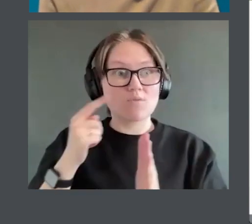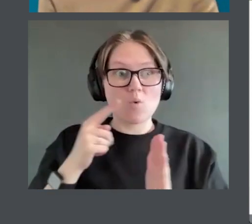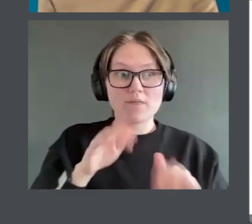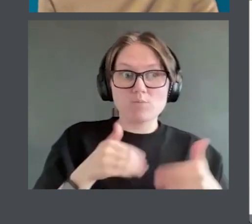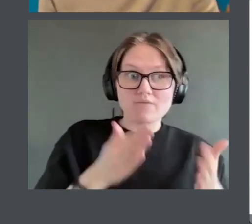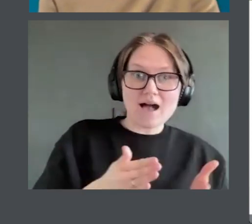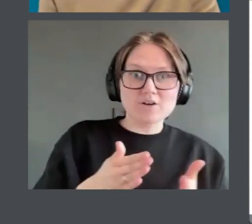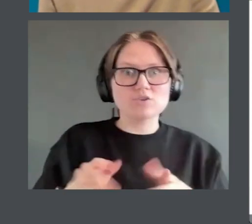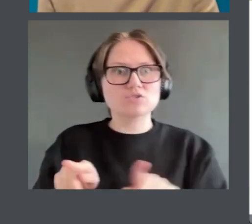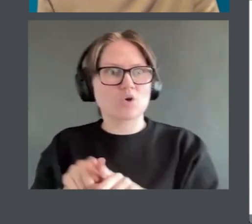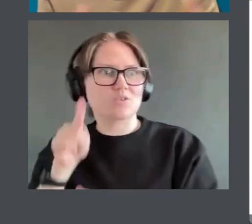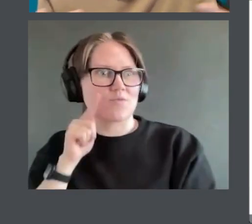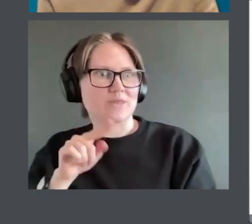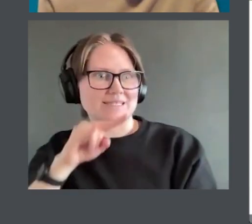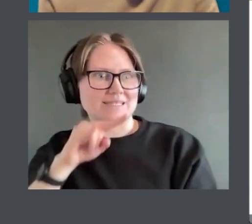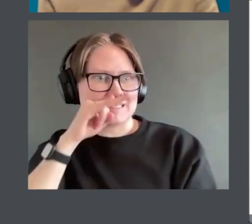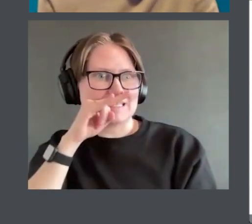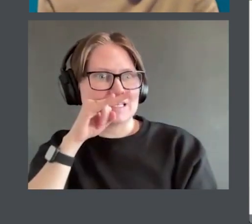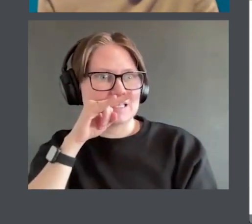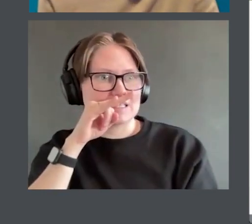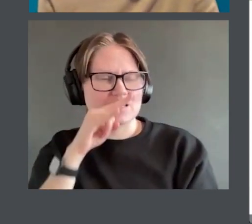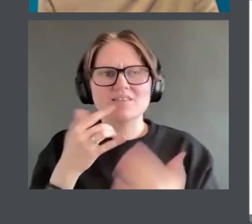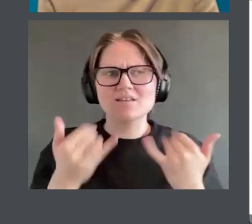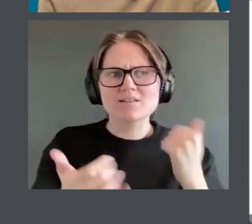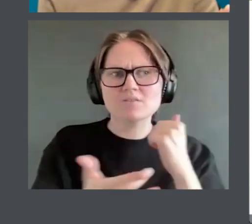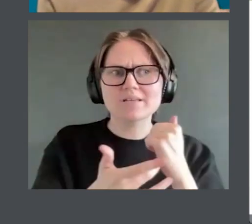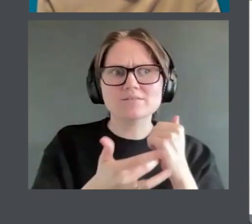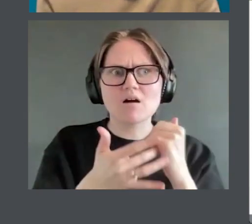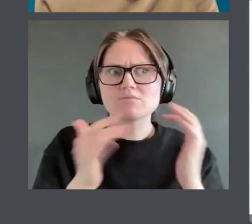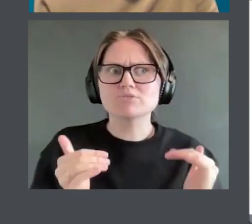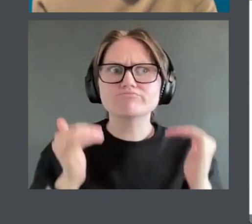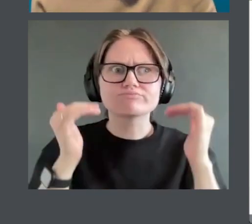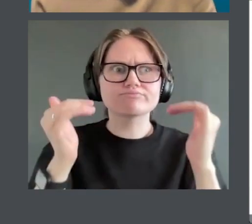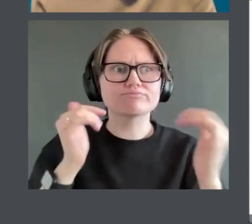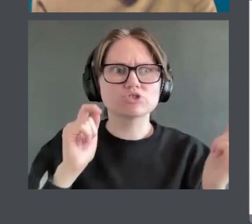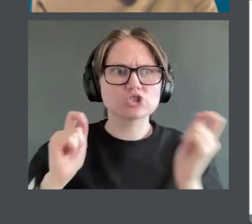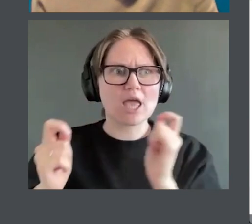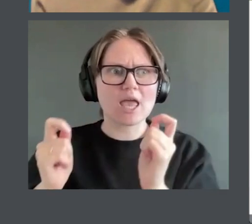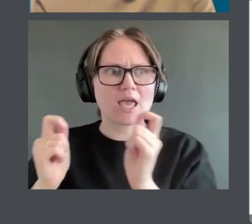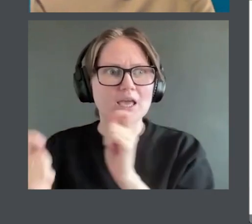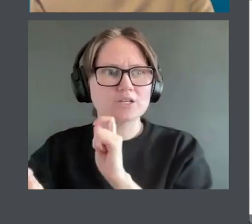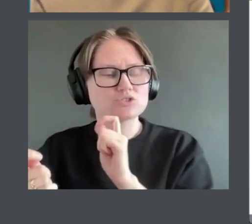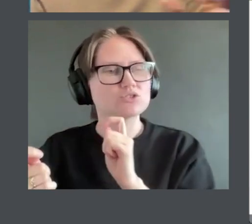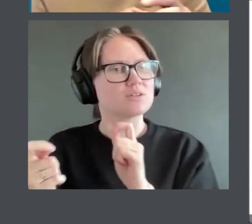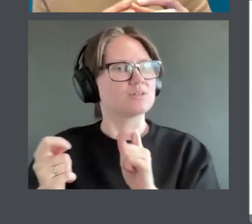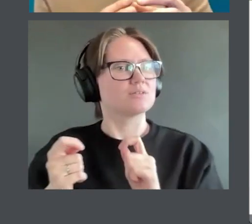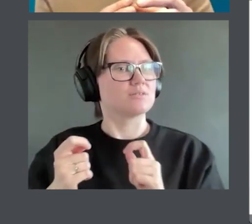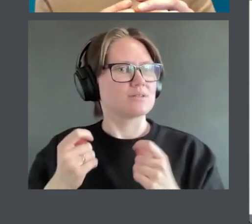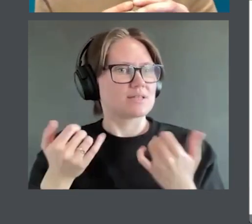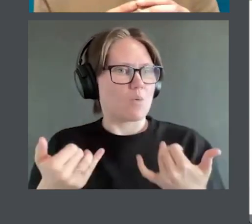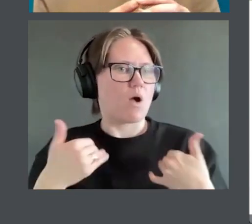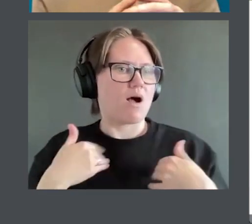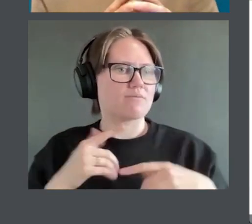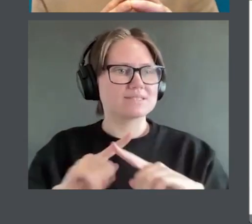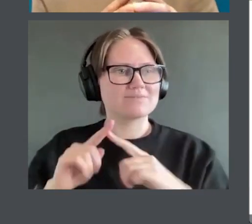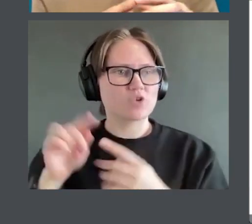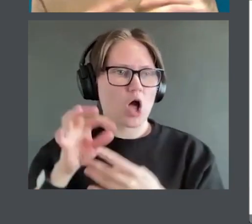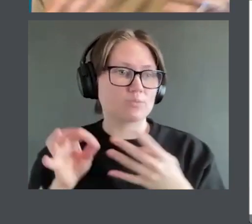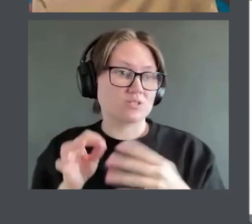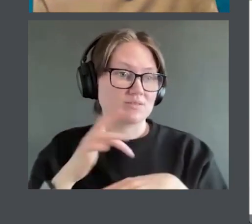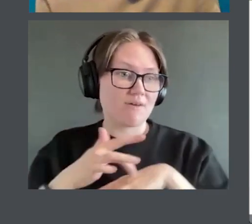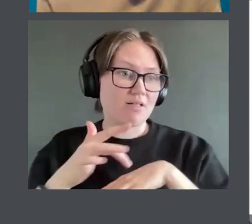kids themselves. And then the changes in technology have really made different options available. And